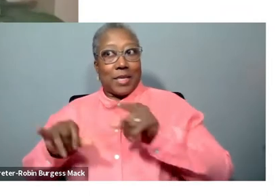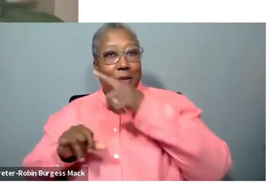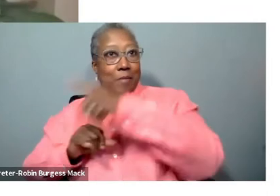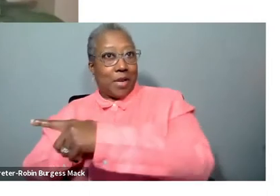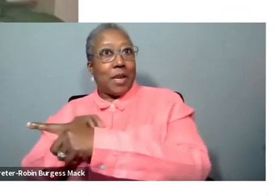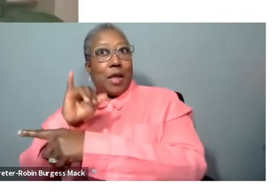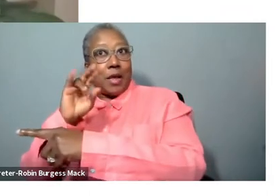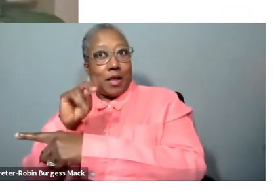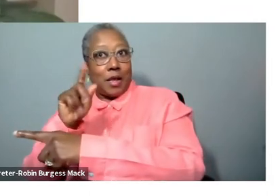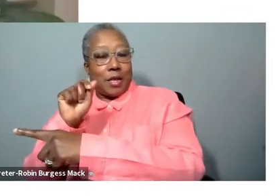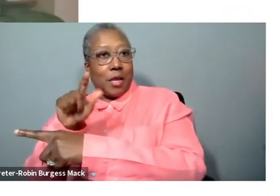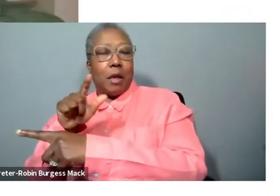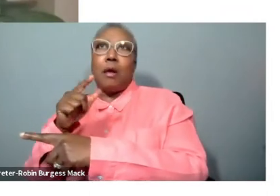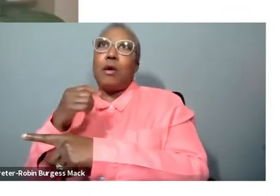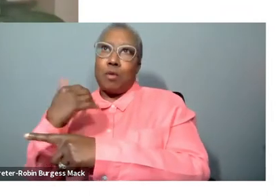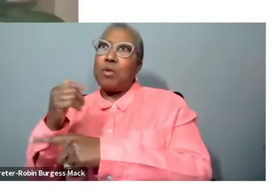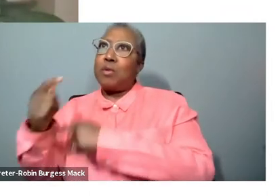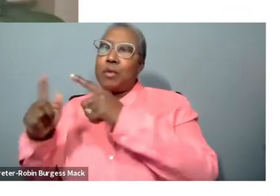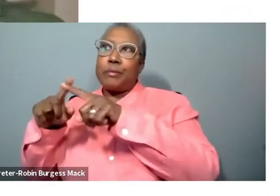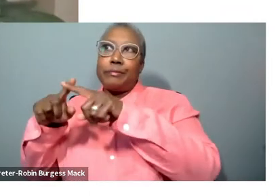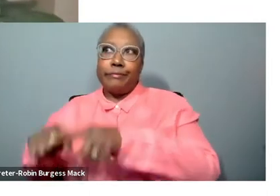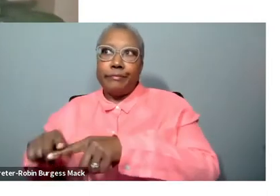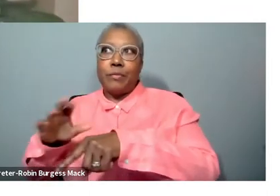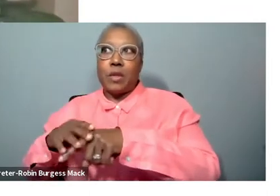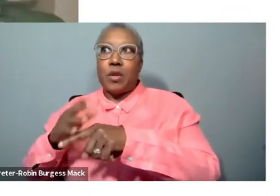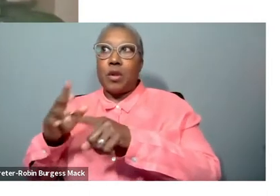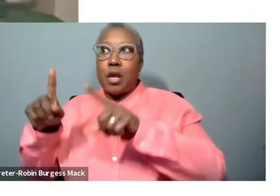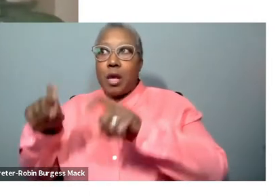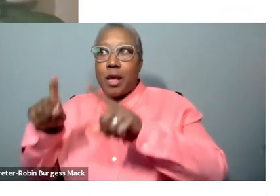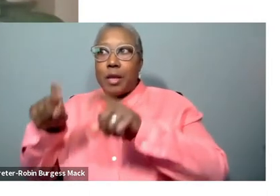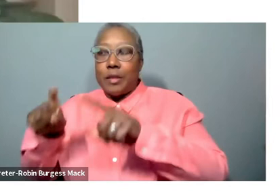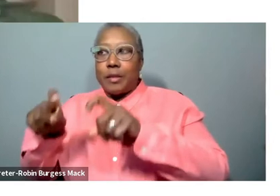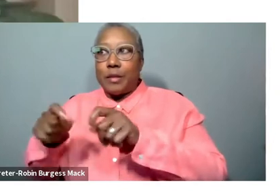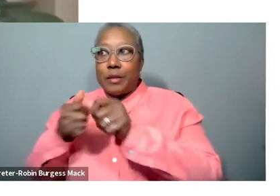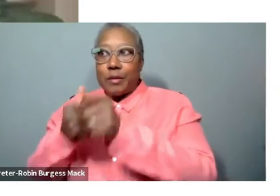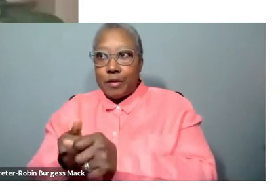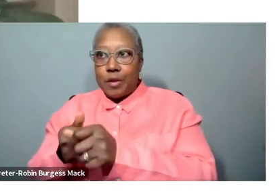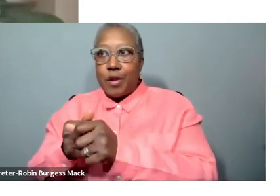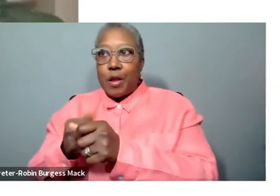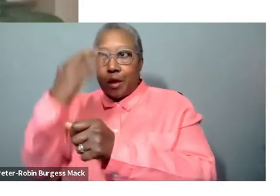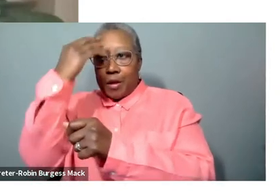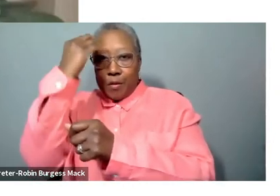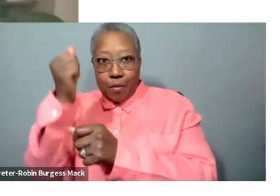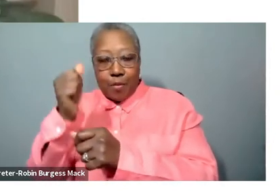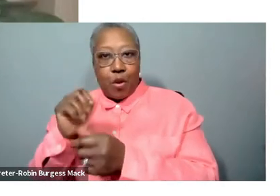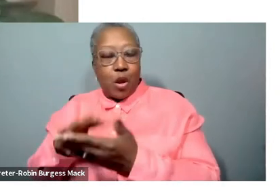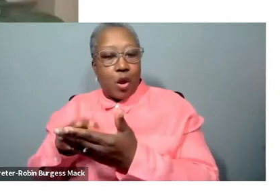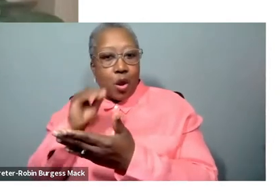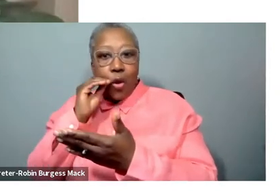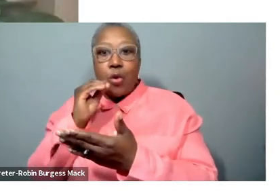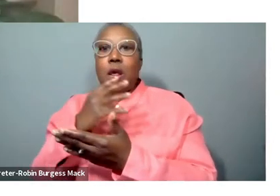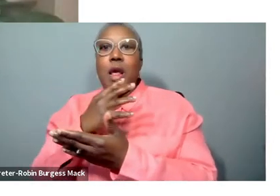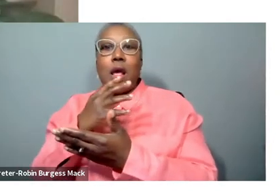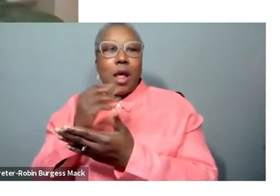which was largely reliant on exam-oriented rote learning. And we mostly